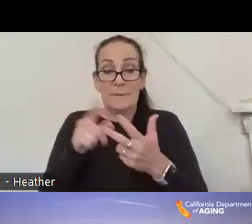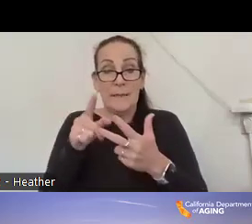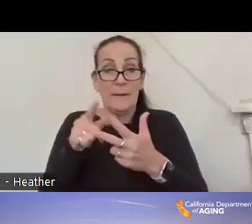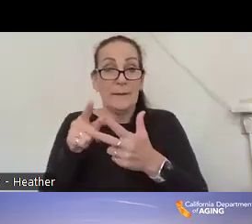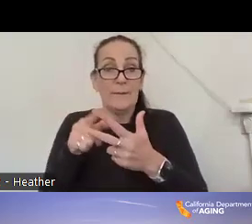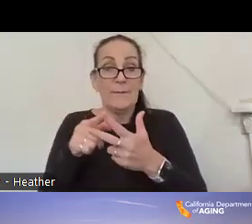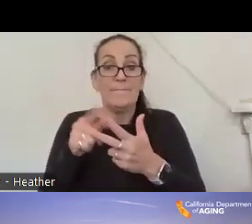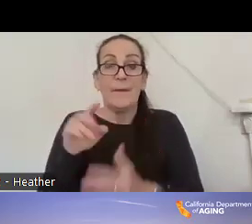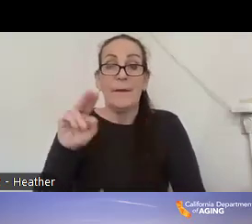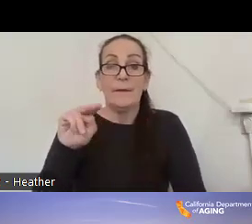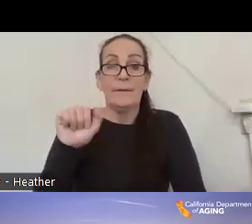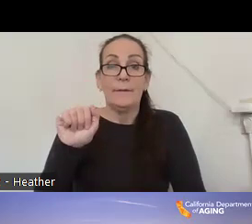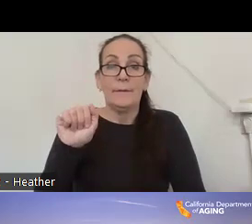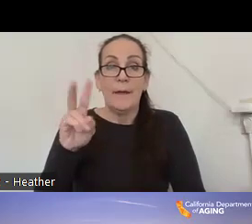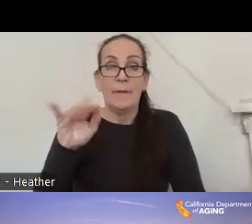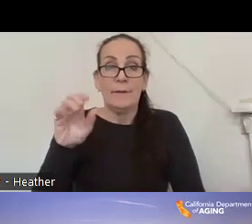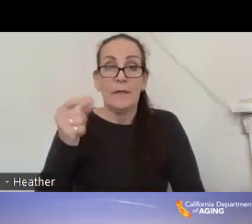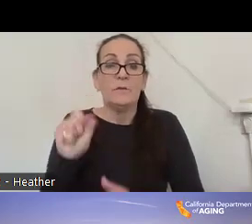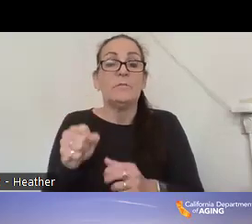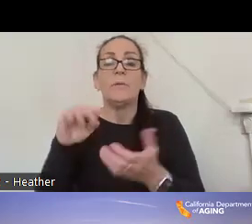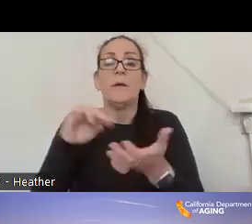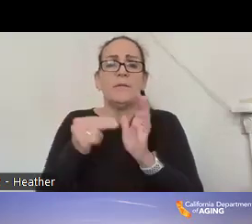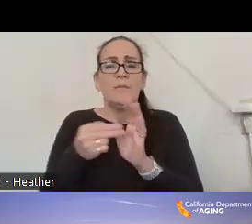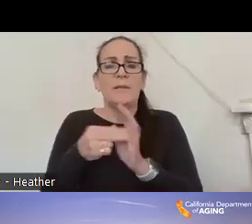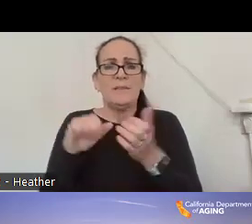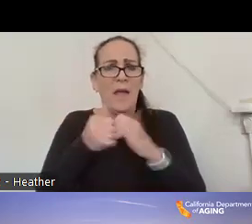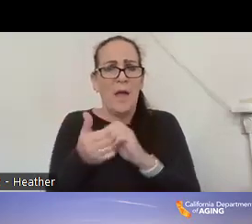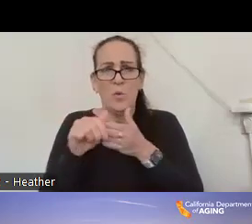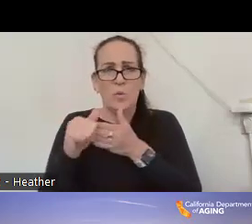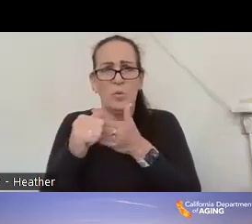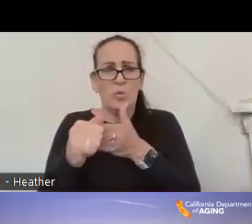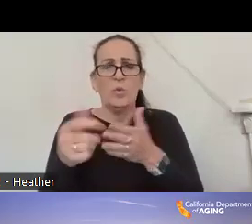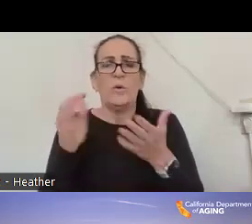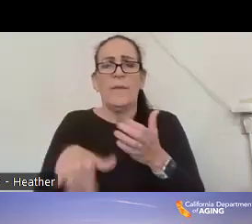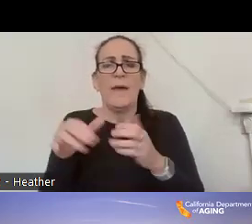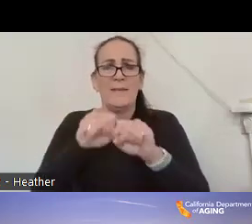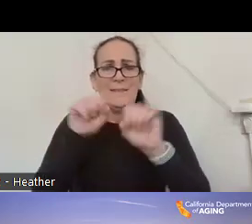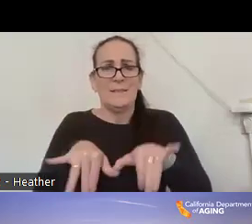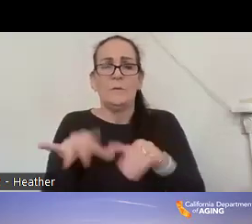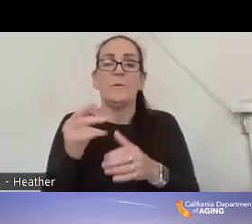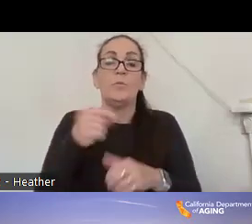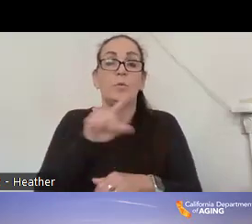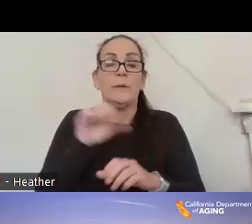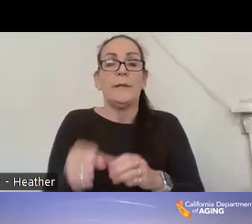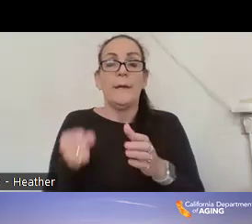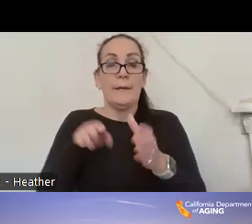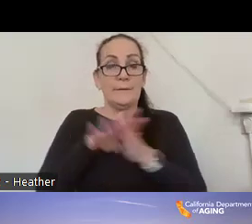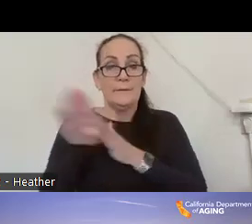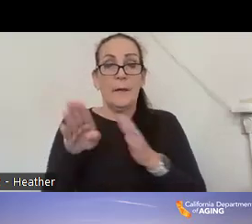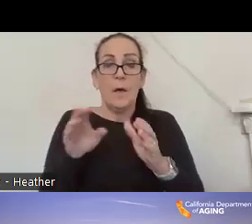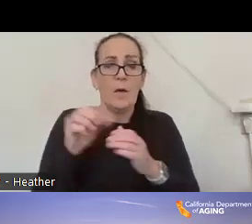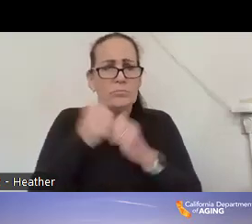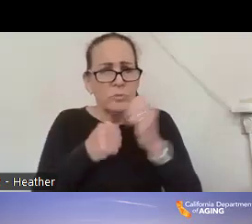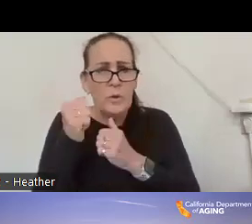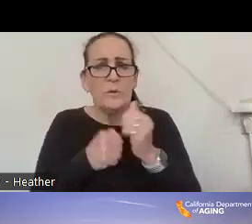piece, and this is navigating the system. So developing strategies to strengthen connections across